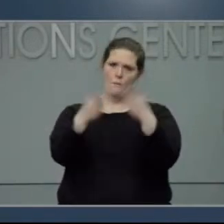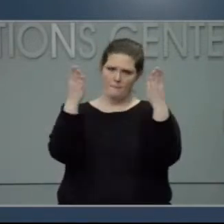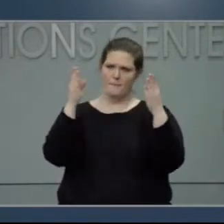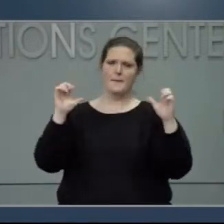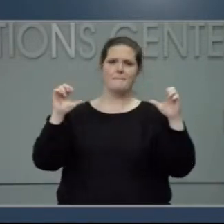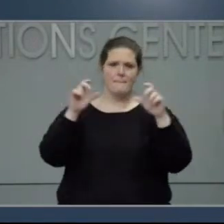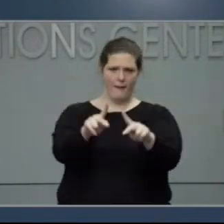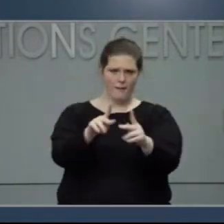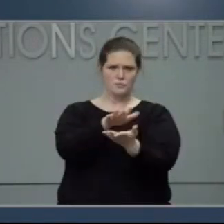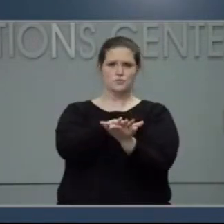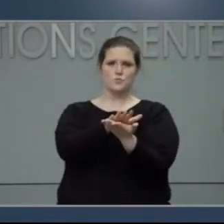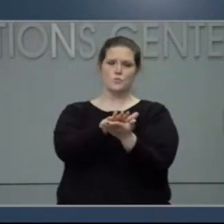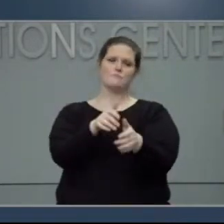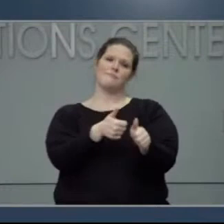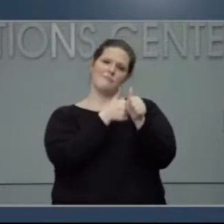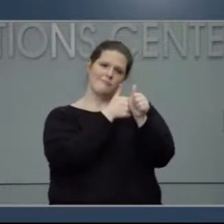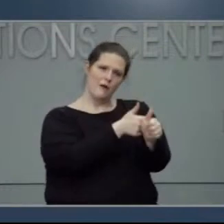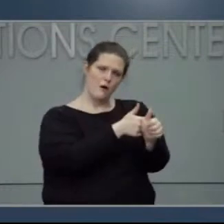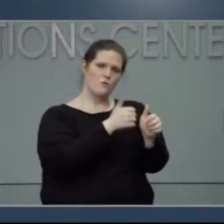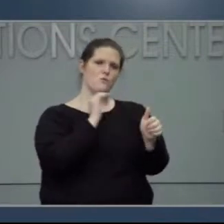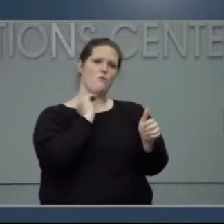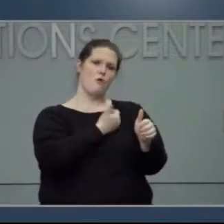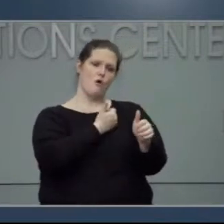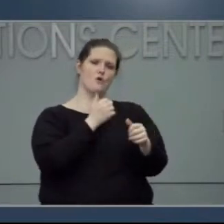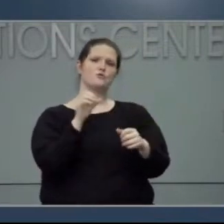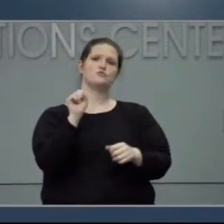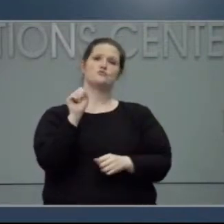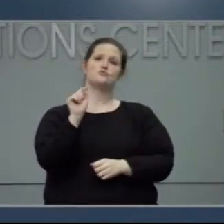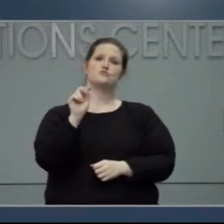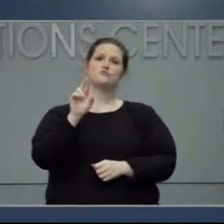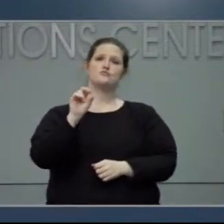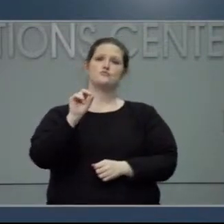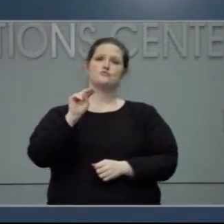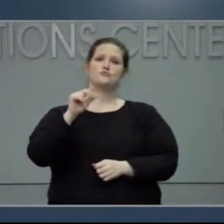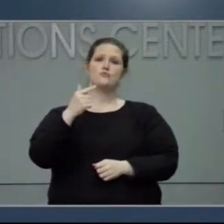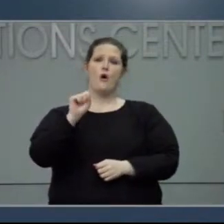all the public health protocols in our Strong Schools NC toolkit.